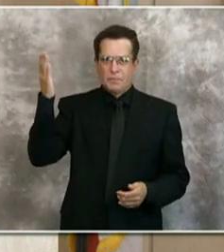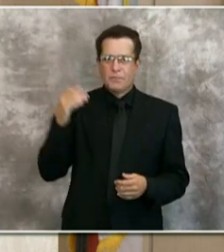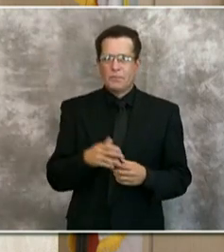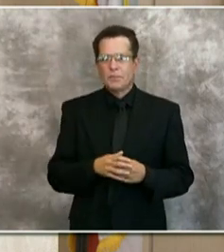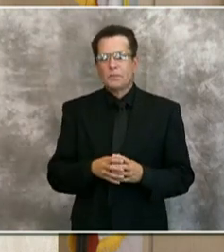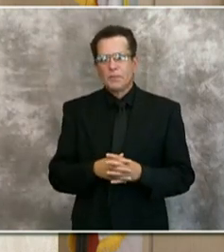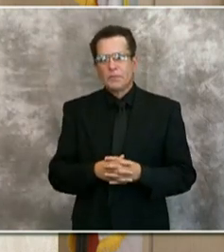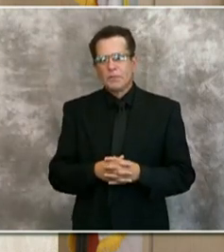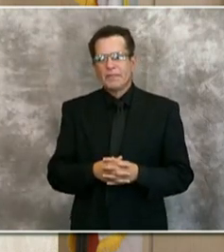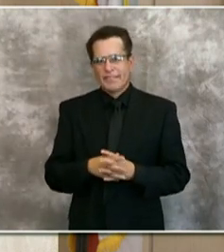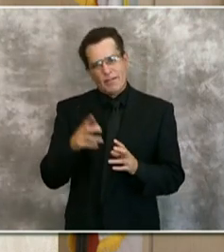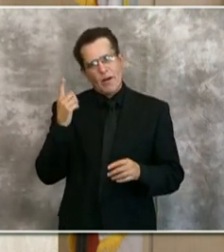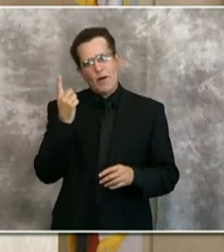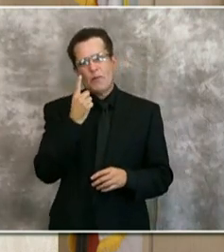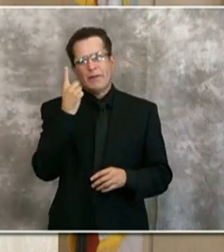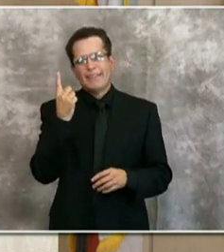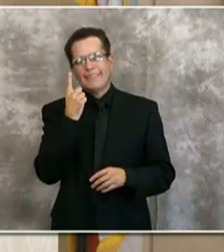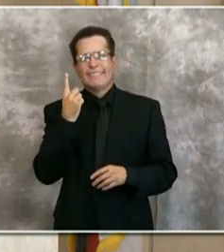Oh, I'm so sorry.